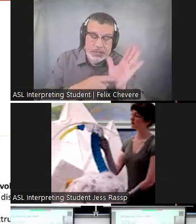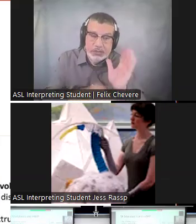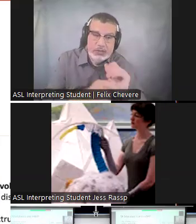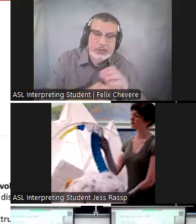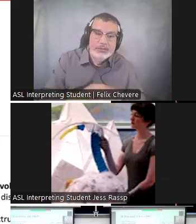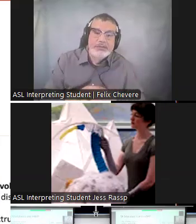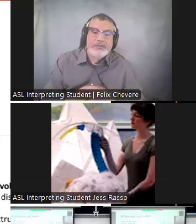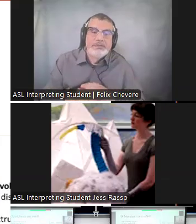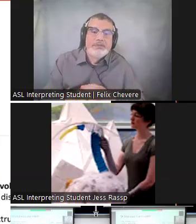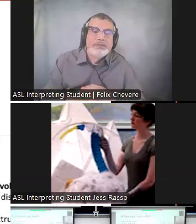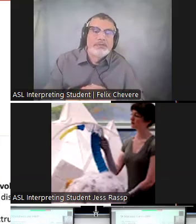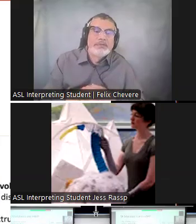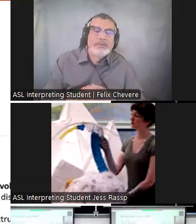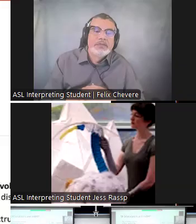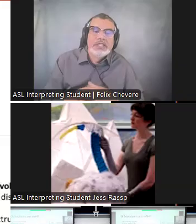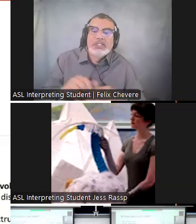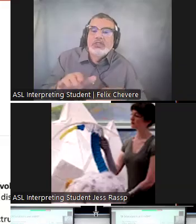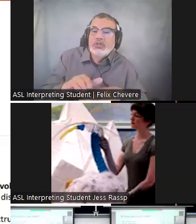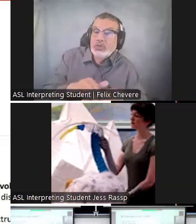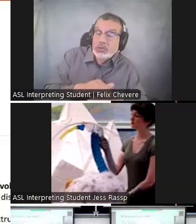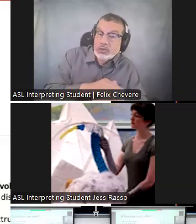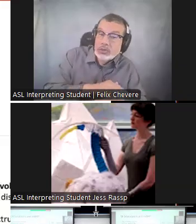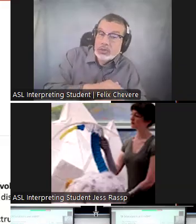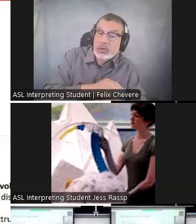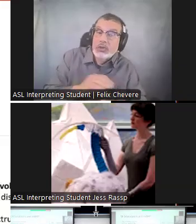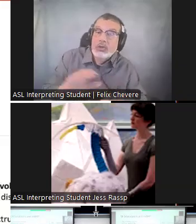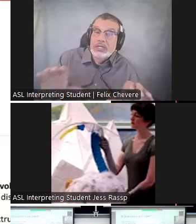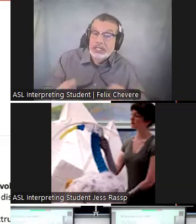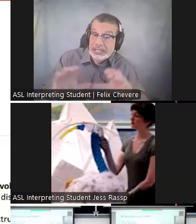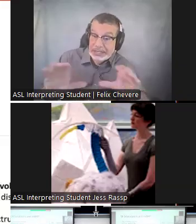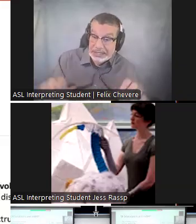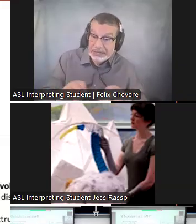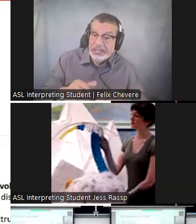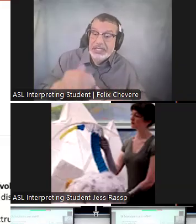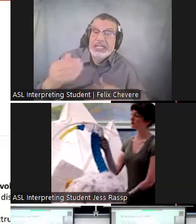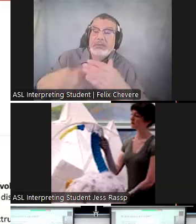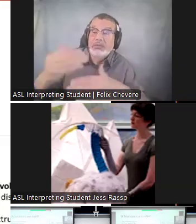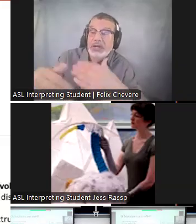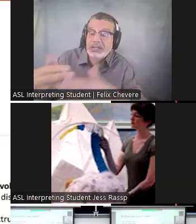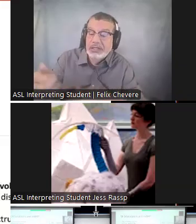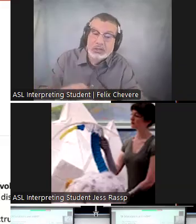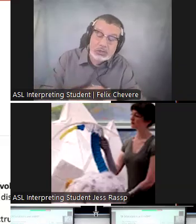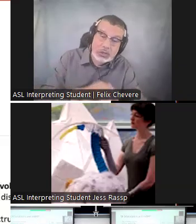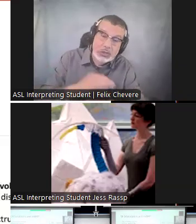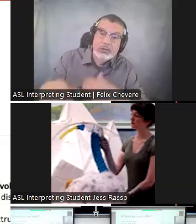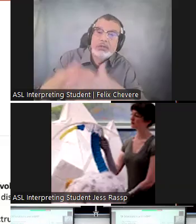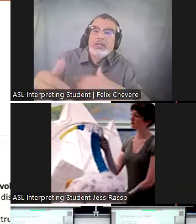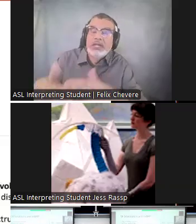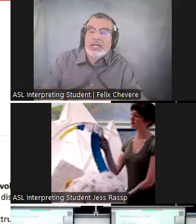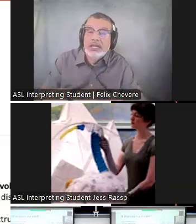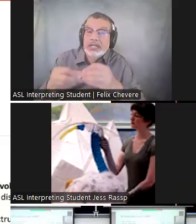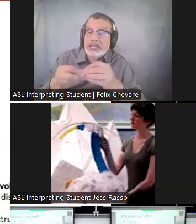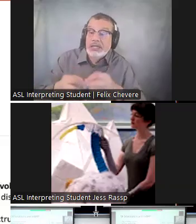this is longer, it's slower, right? So it's making it able to release more